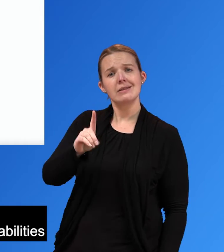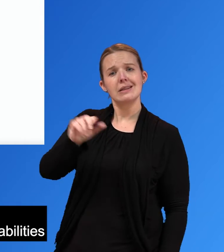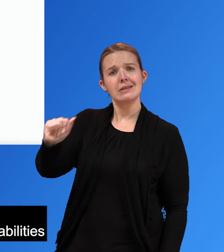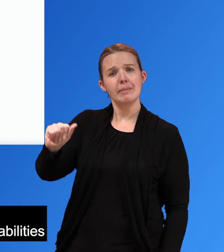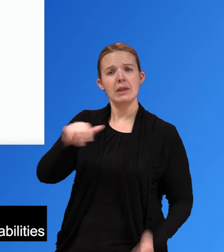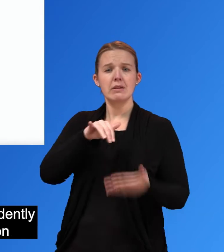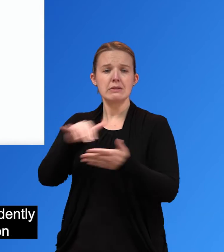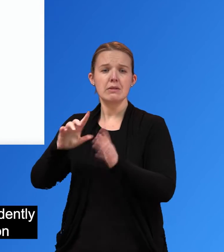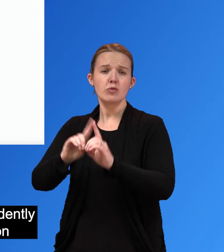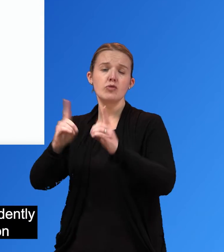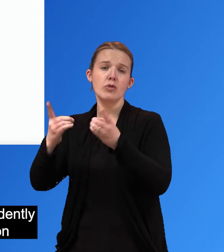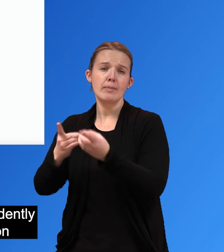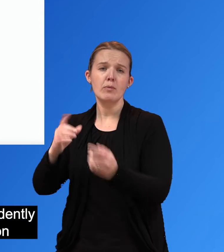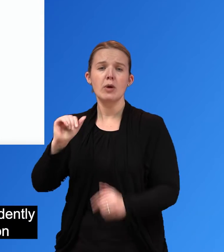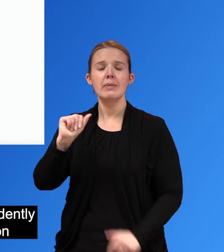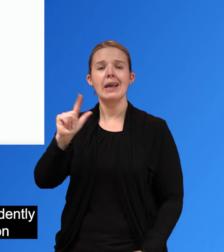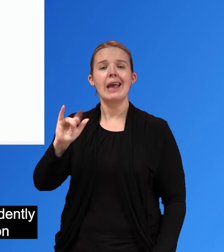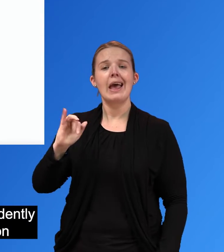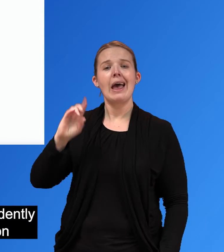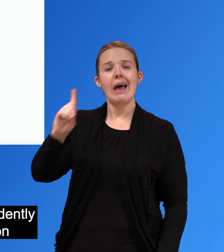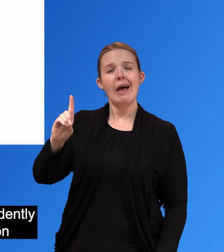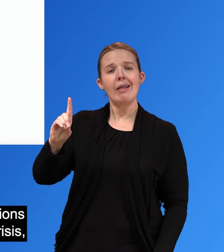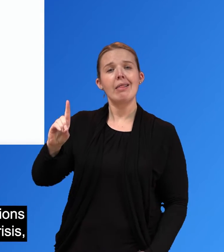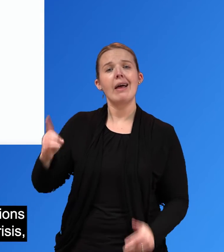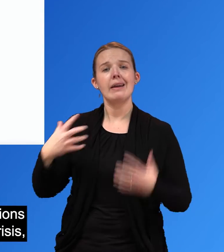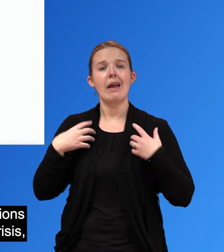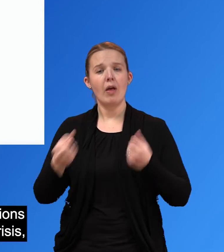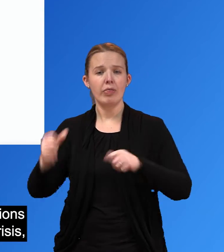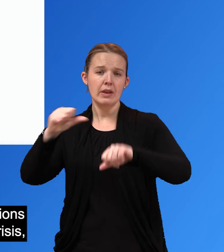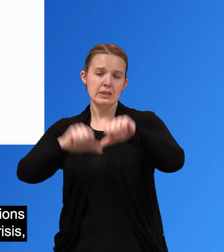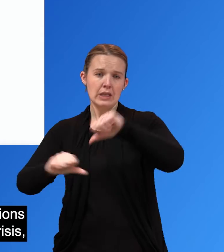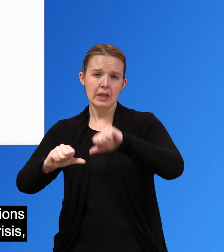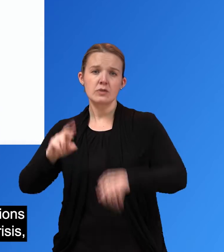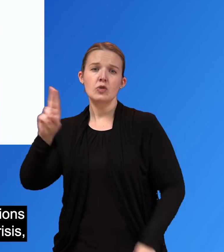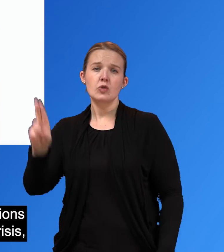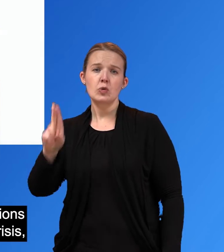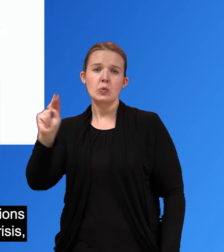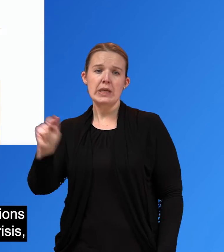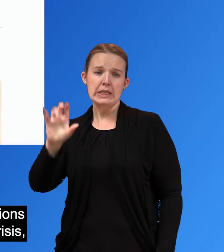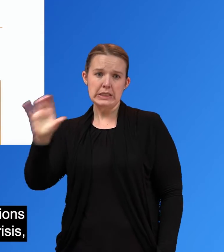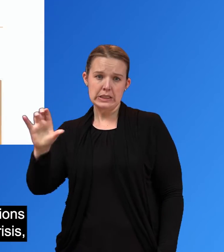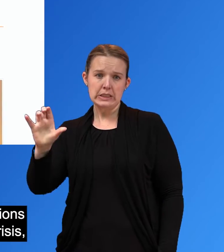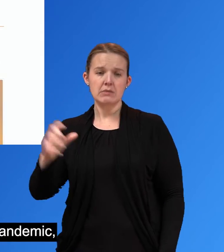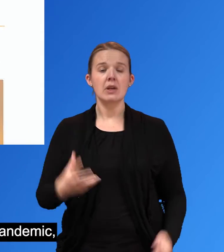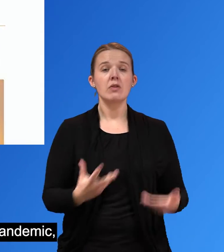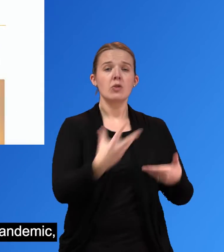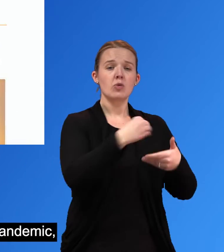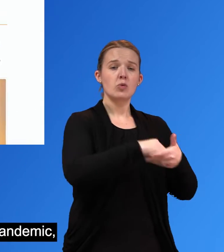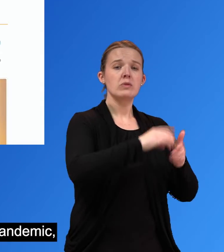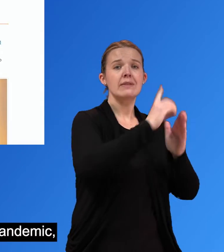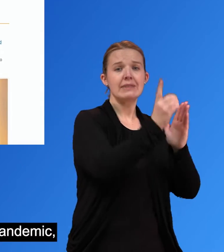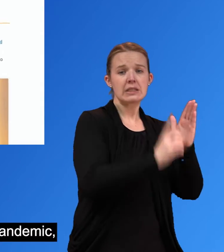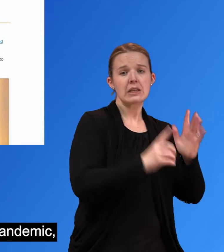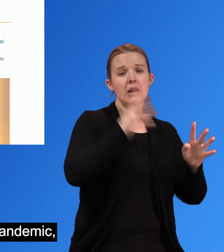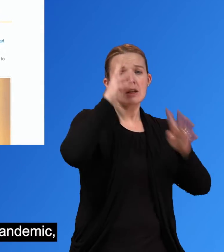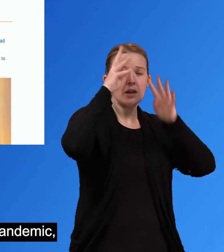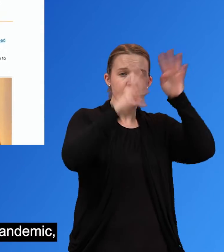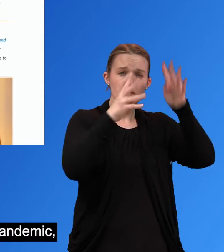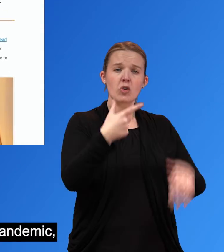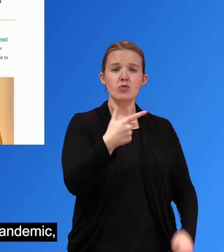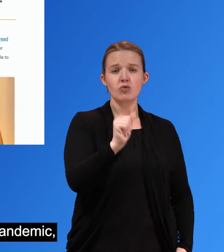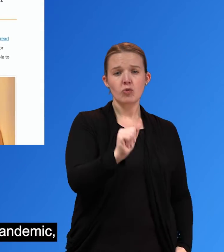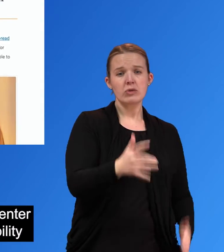developmental disabilities who need to independently access information in emergency situations or during a health crisis, such as the COVID-19